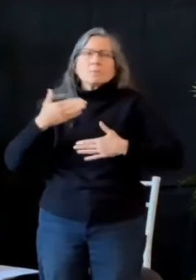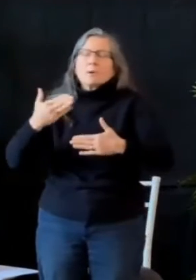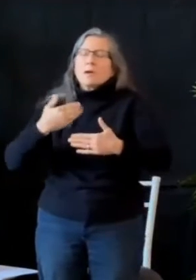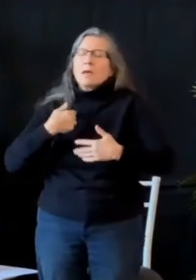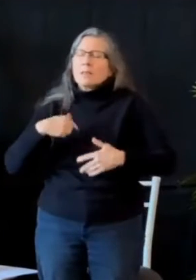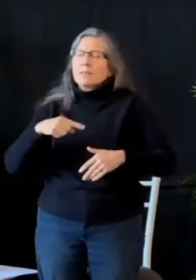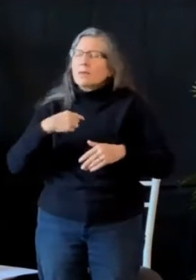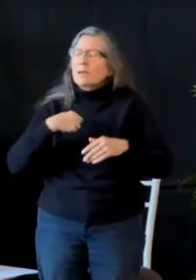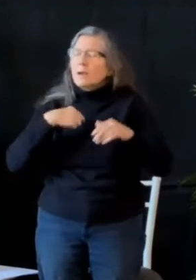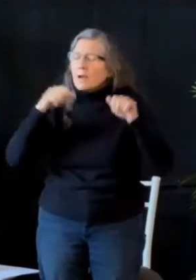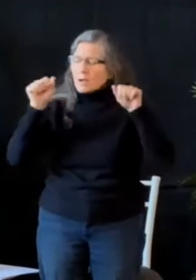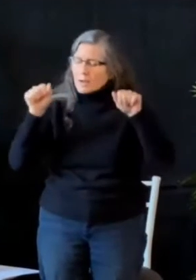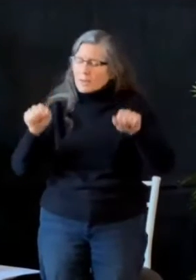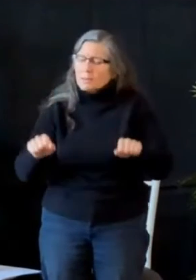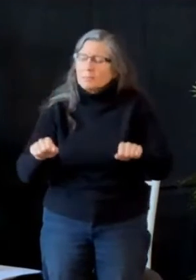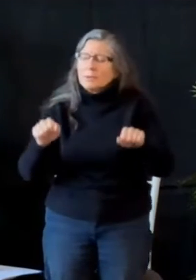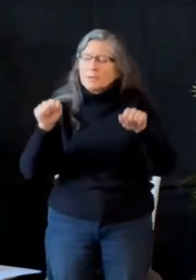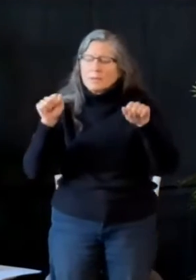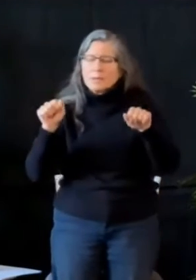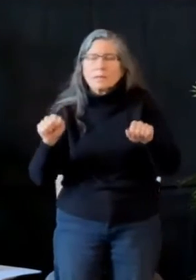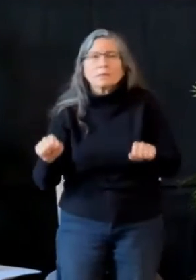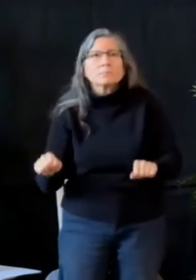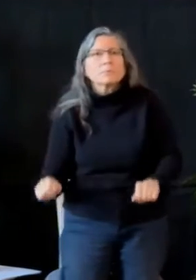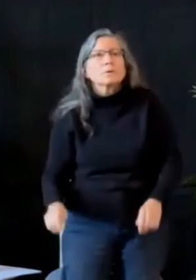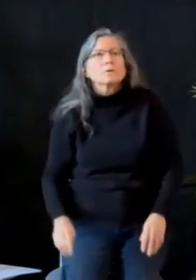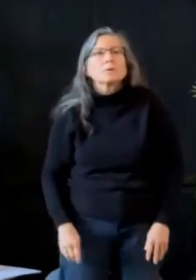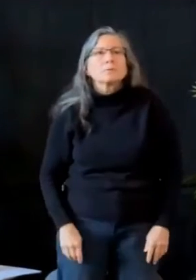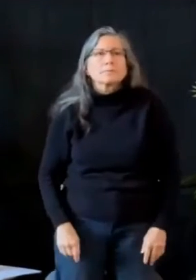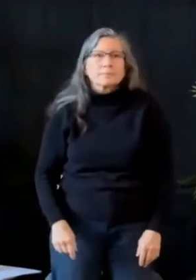every breath that I am